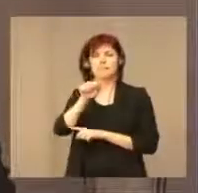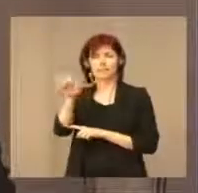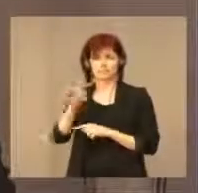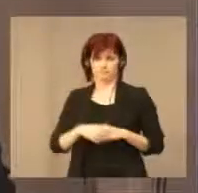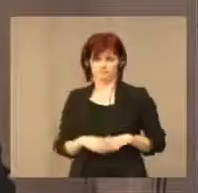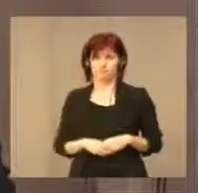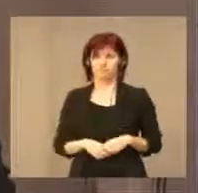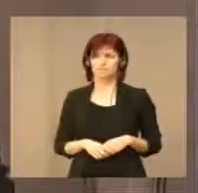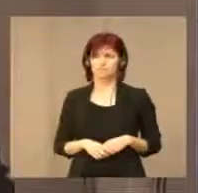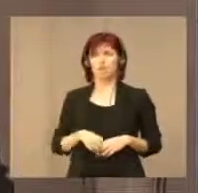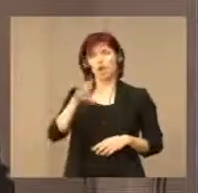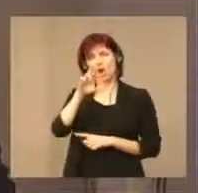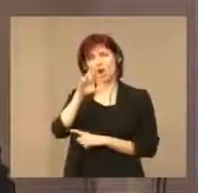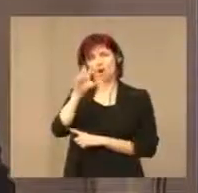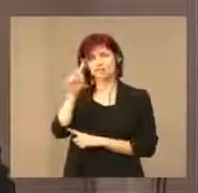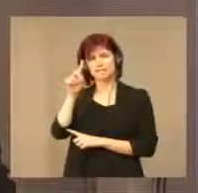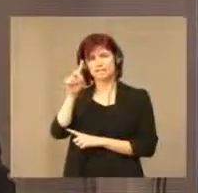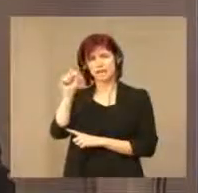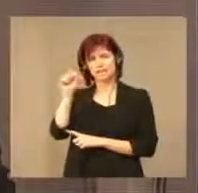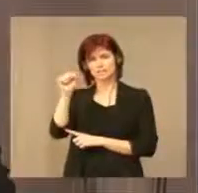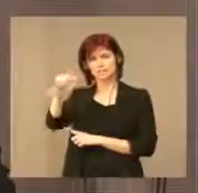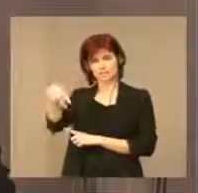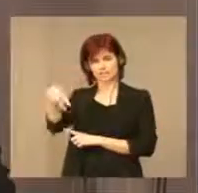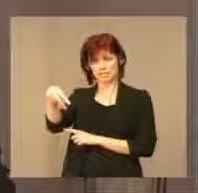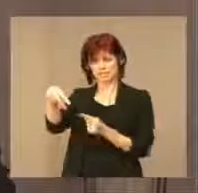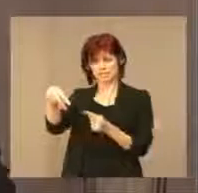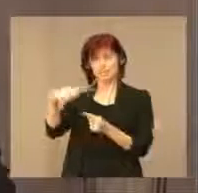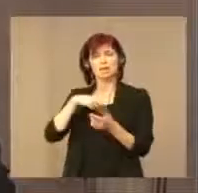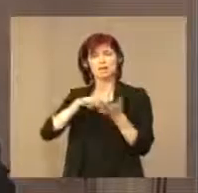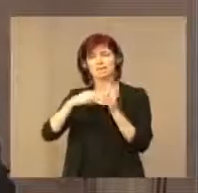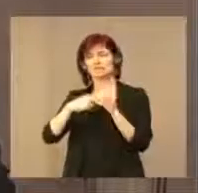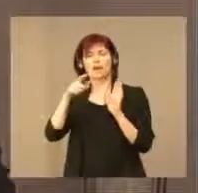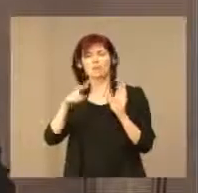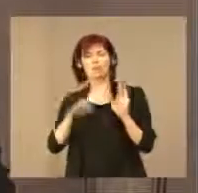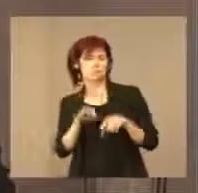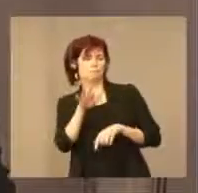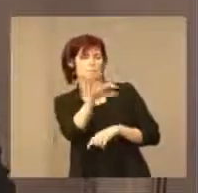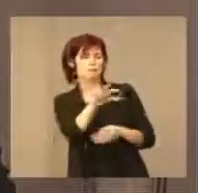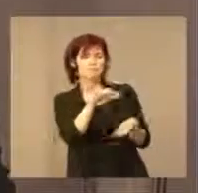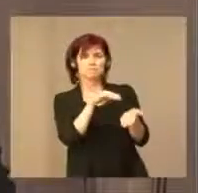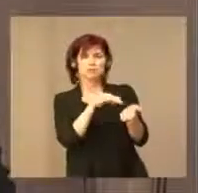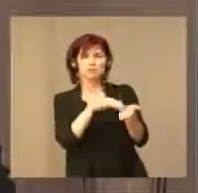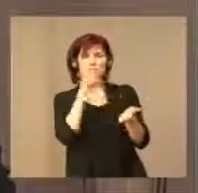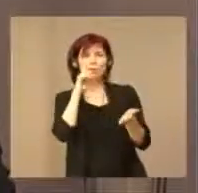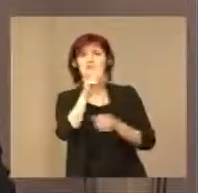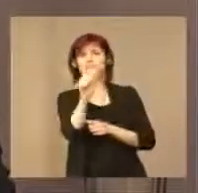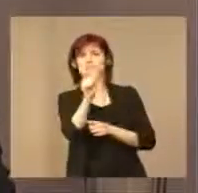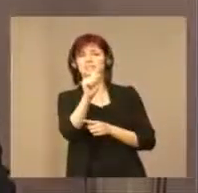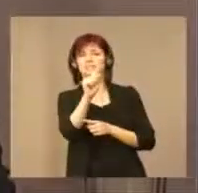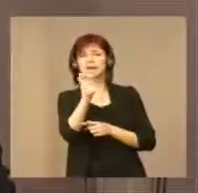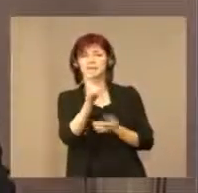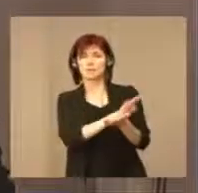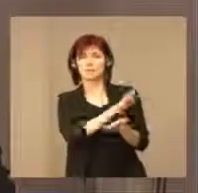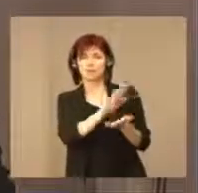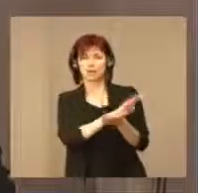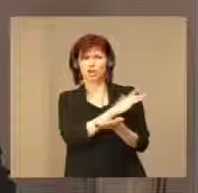an RDSP, I have to pay my doctor money for the disability tax paper. Will legislation change that,